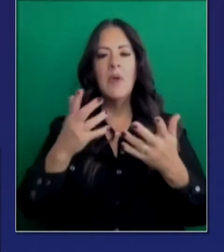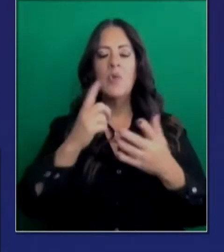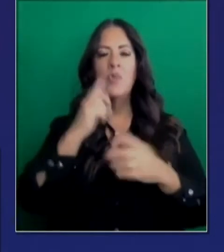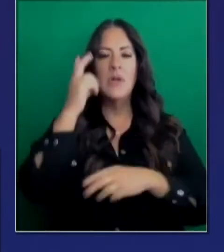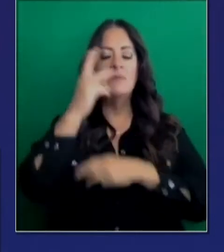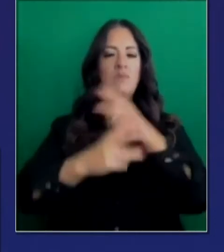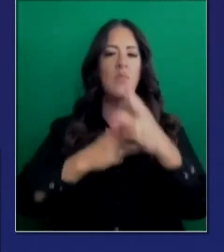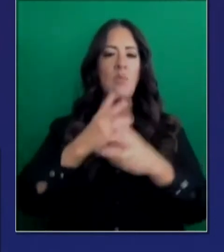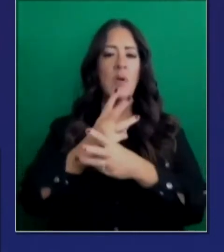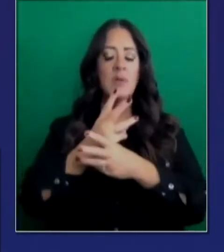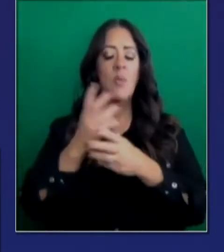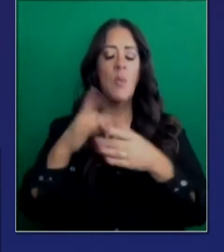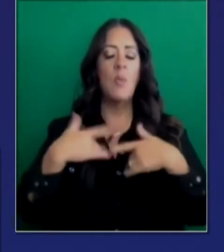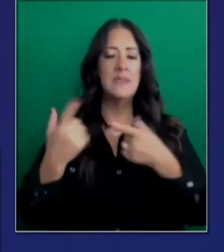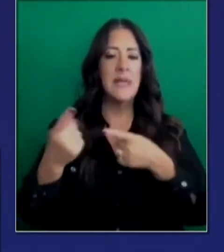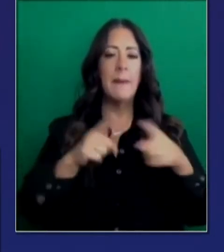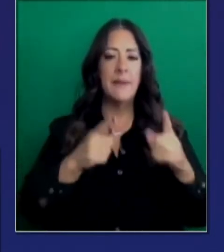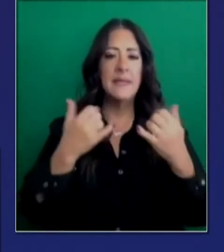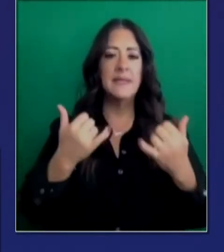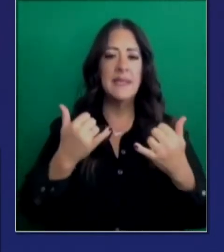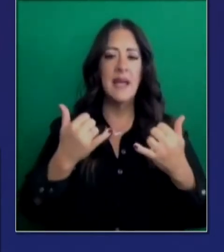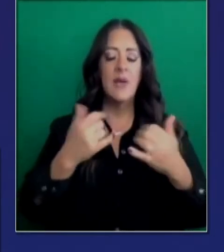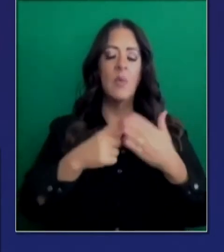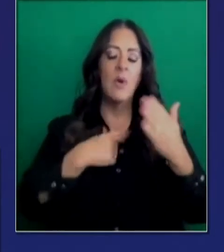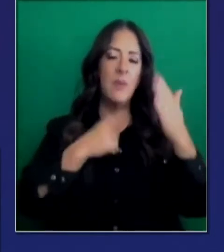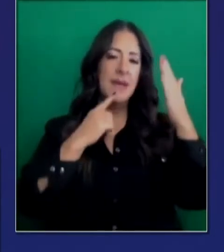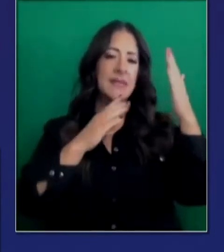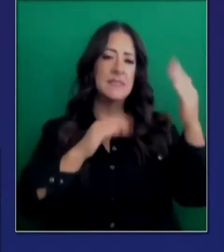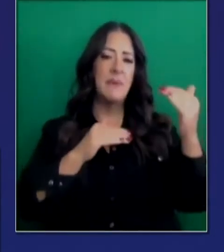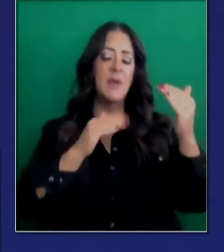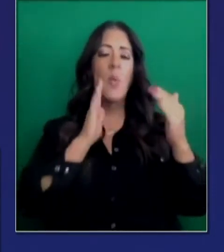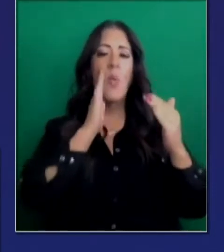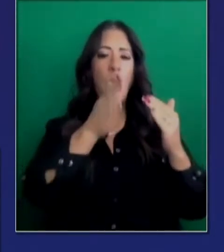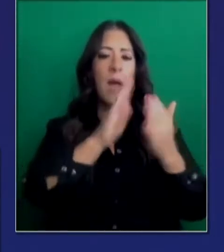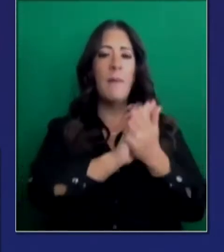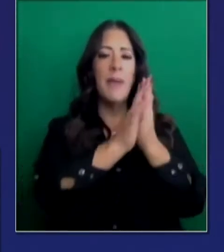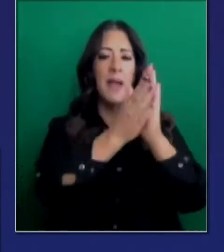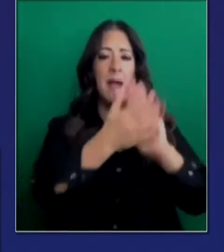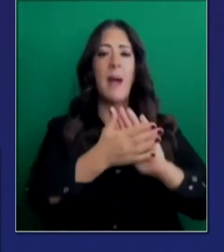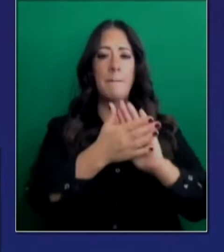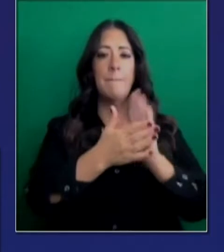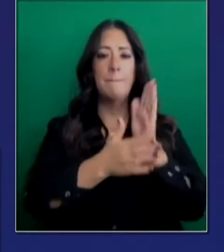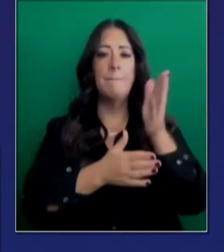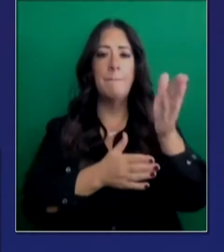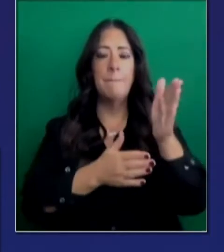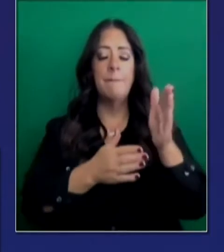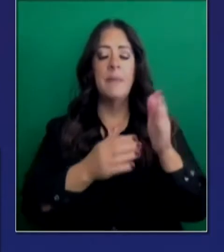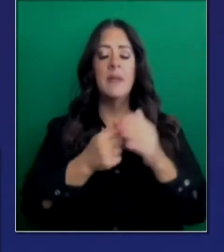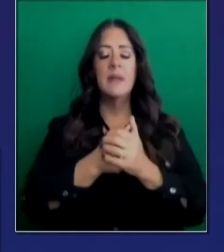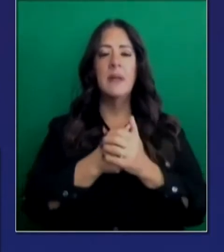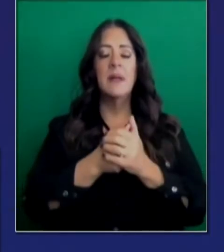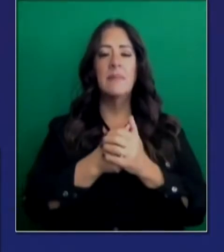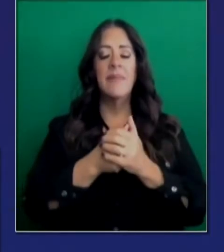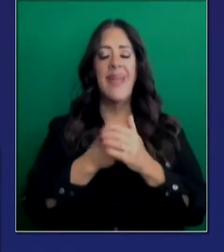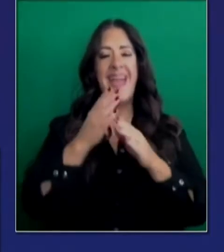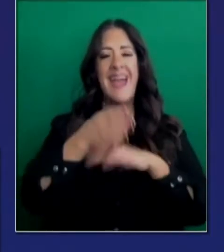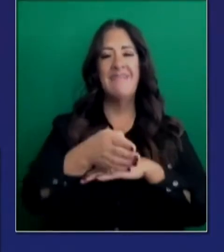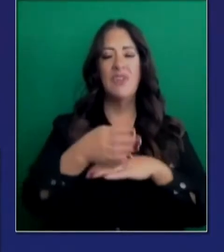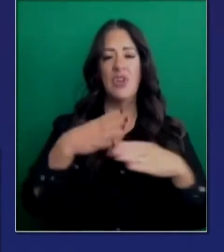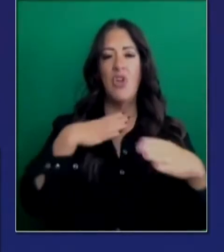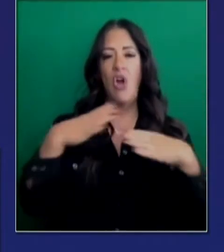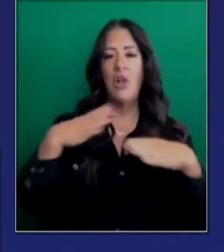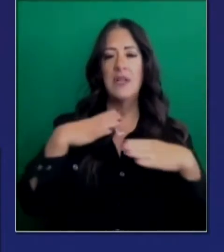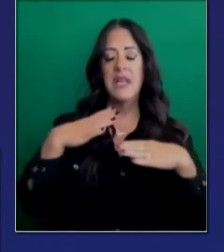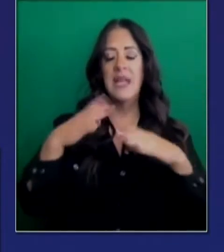is manifesting and the expectations that we believe will manifest as it relates to the post-holiday bump. But the hospitalization